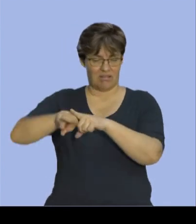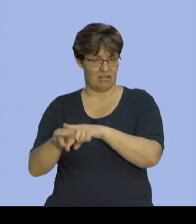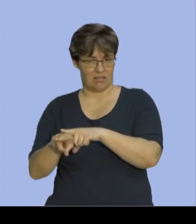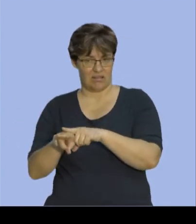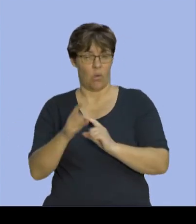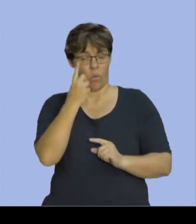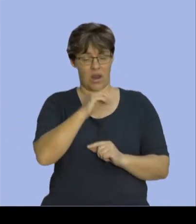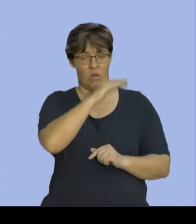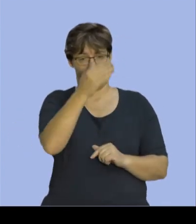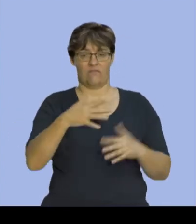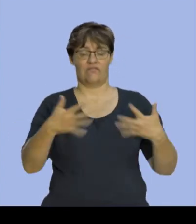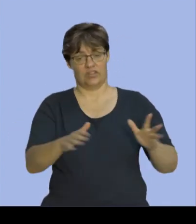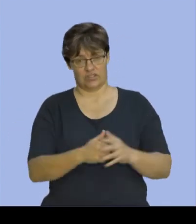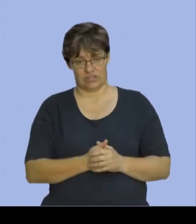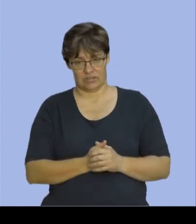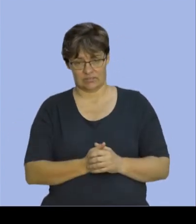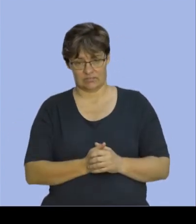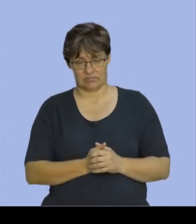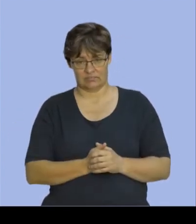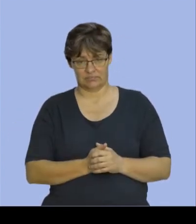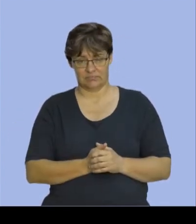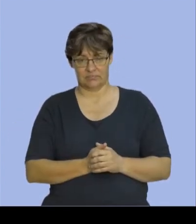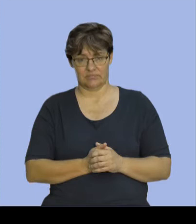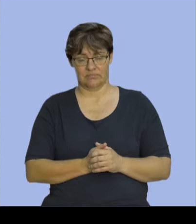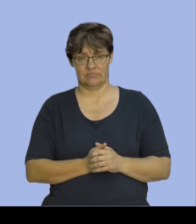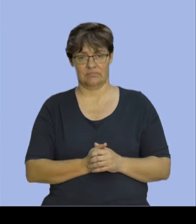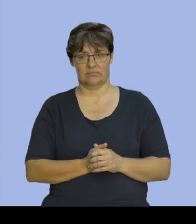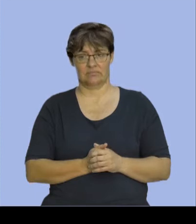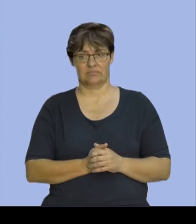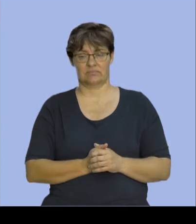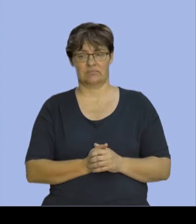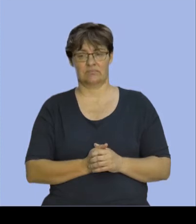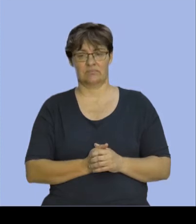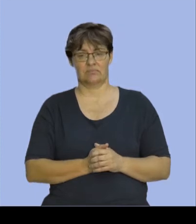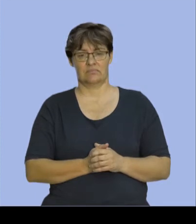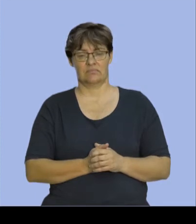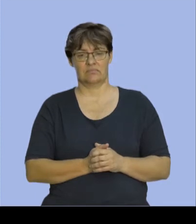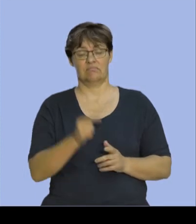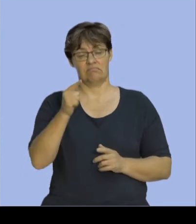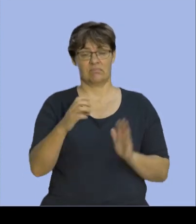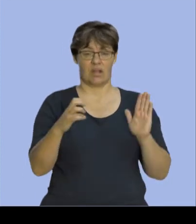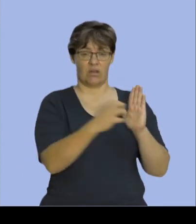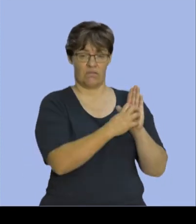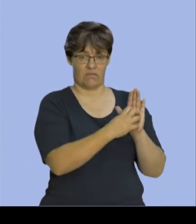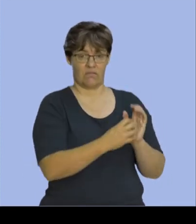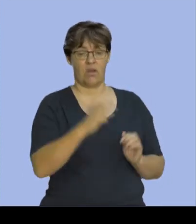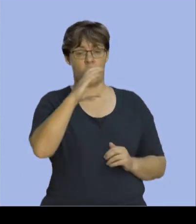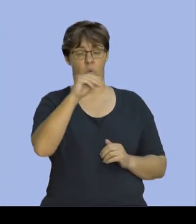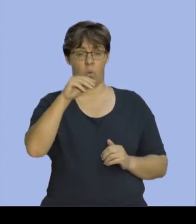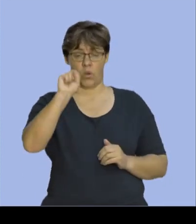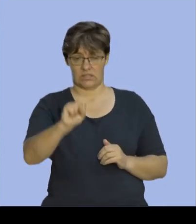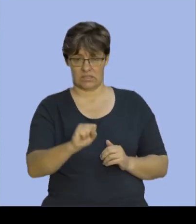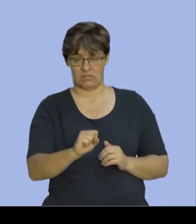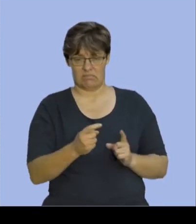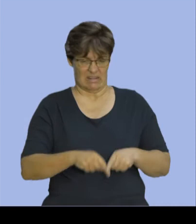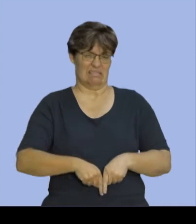full wave or one full rotation. Now with the graph